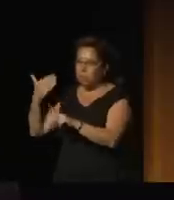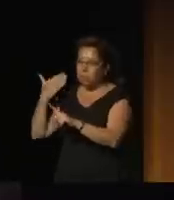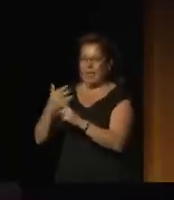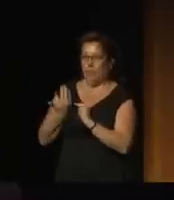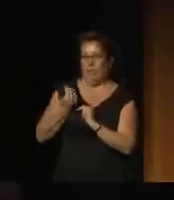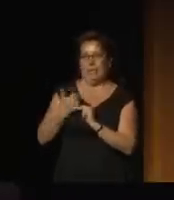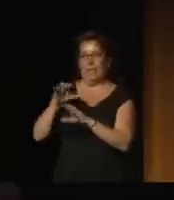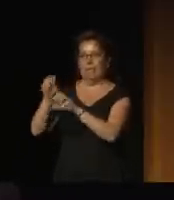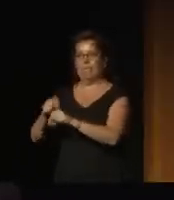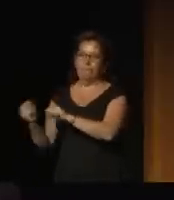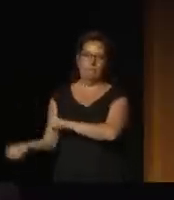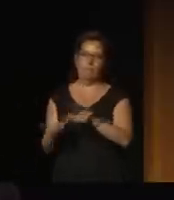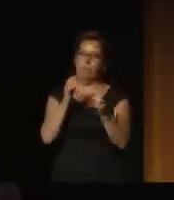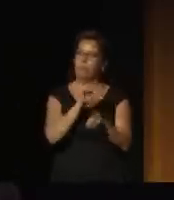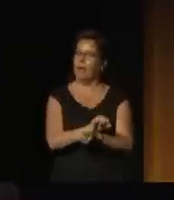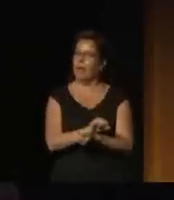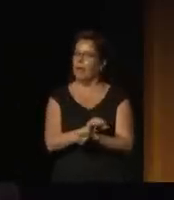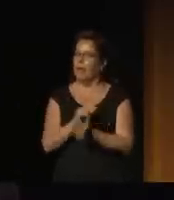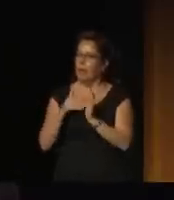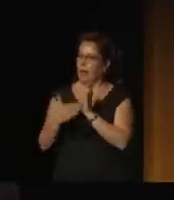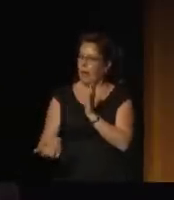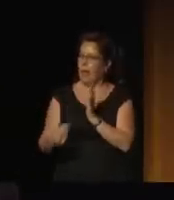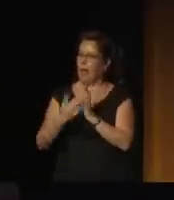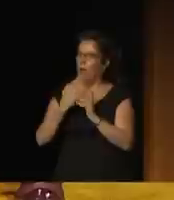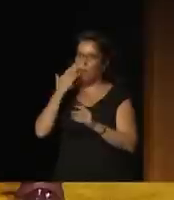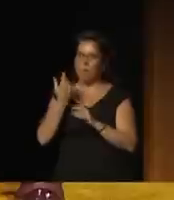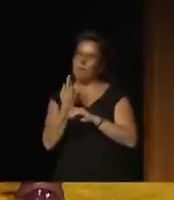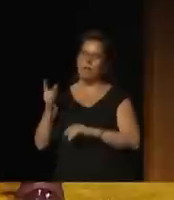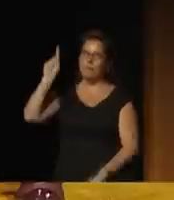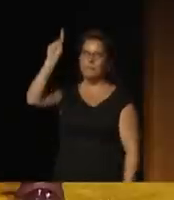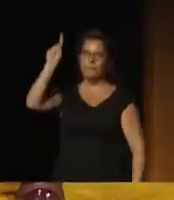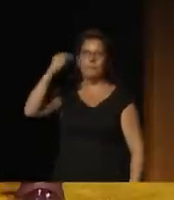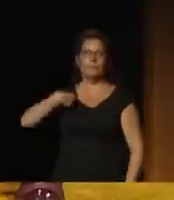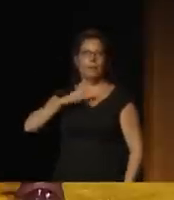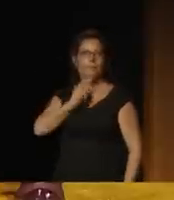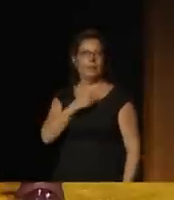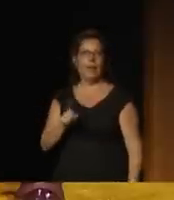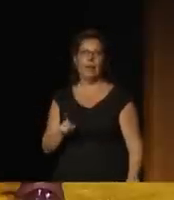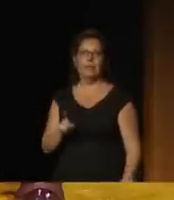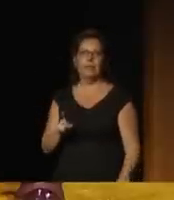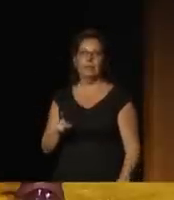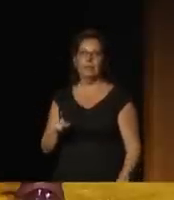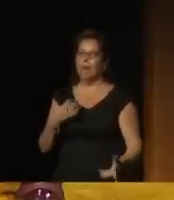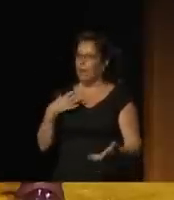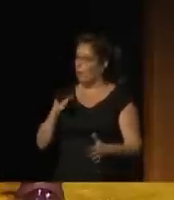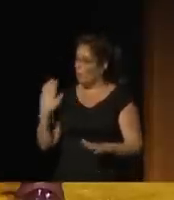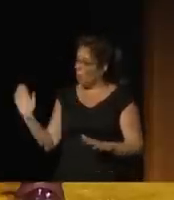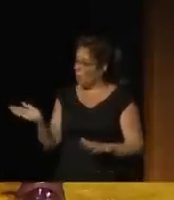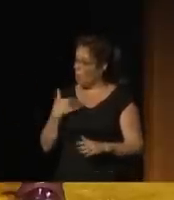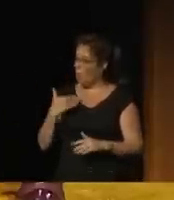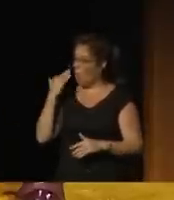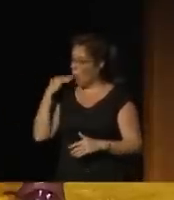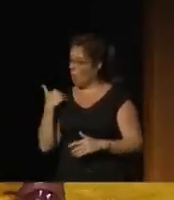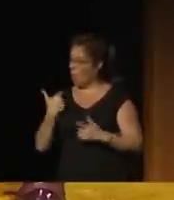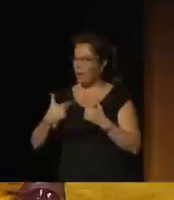time. And now women are saying, I'm telling my story. And I want every woman and man in this room to know that your